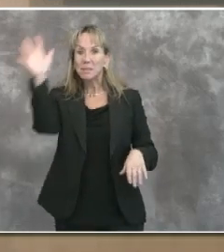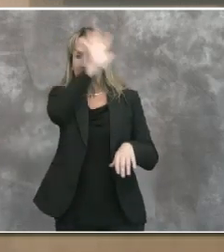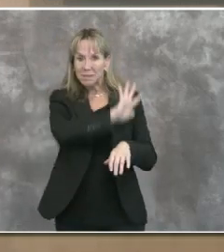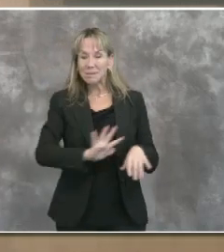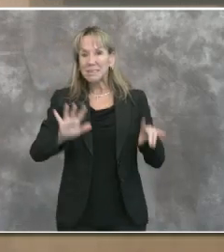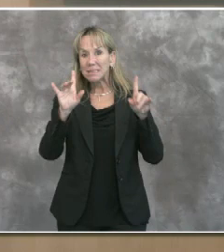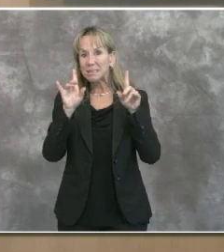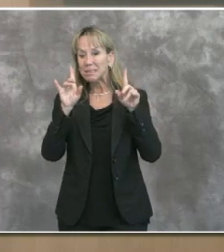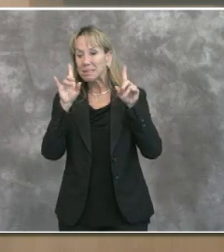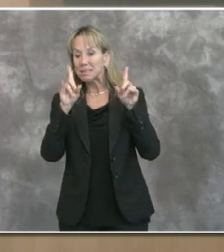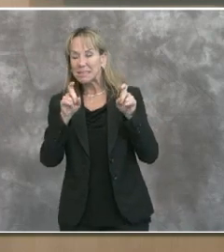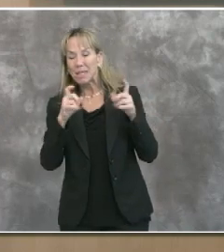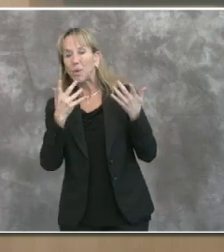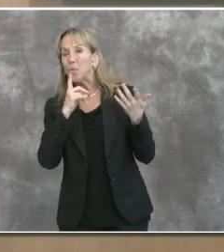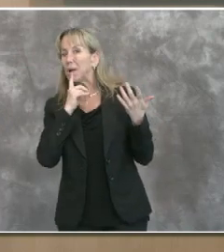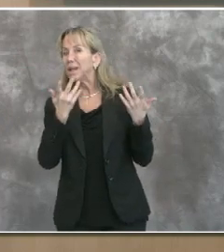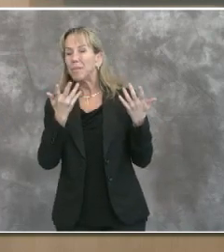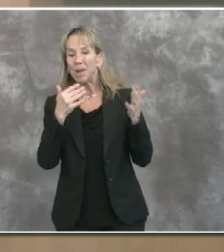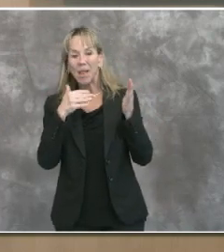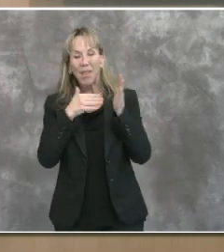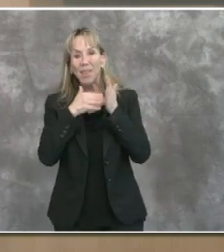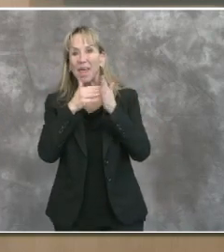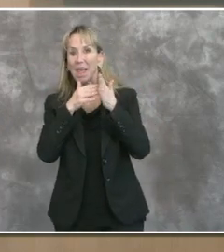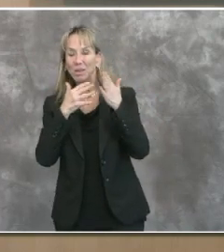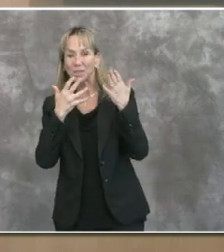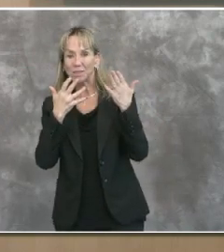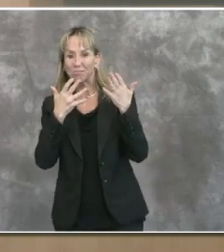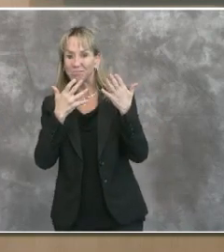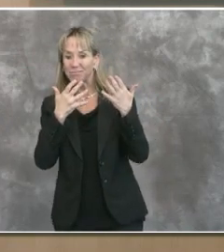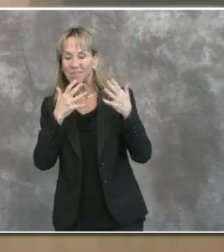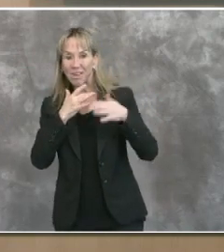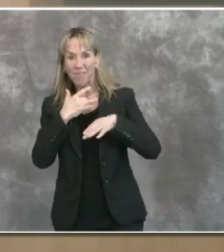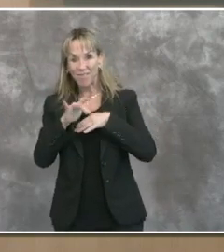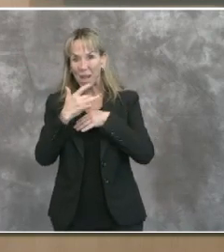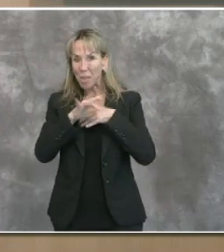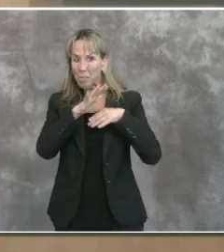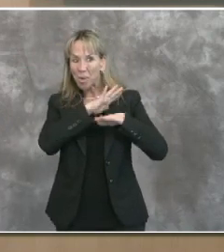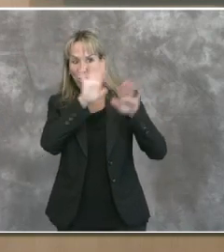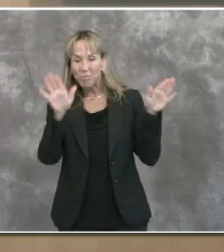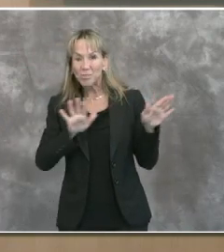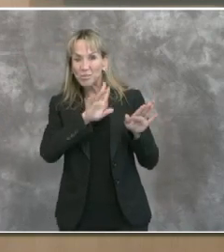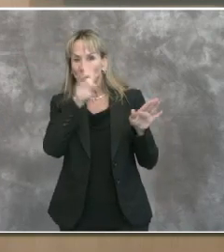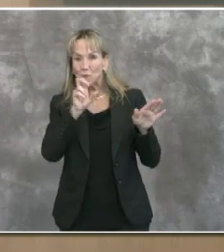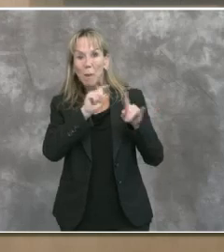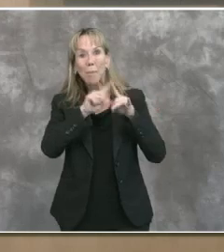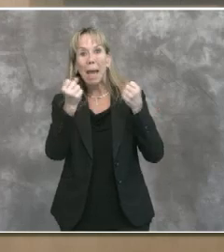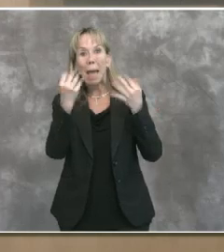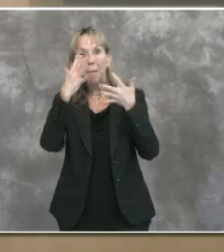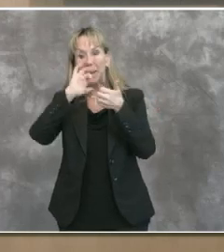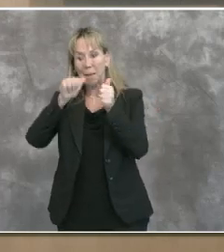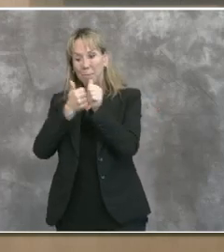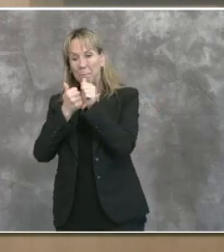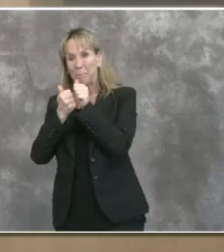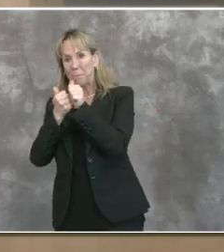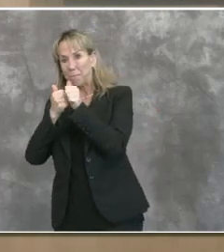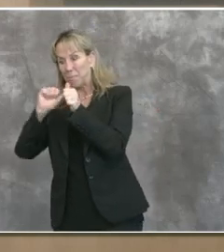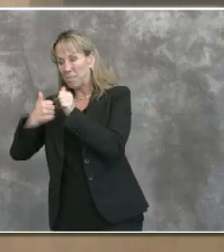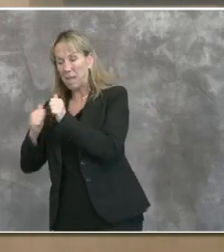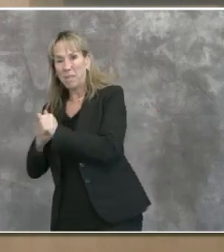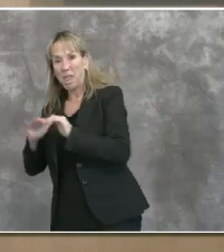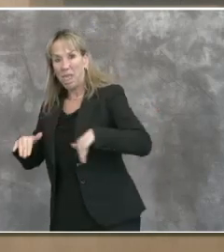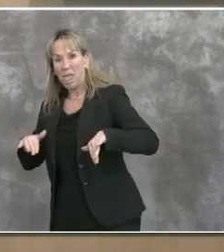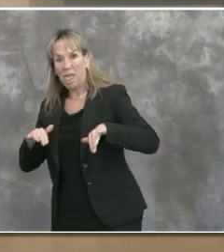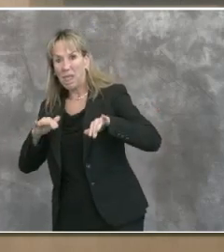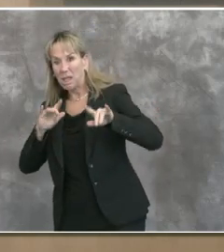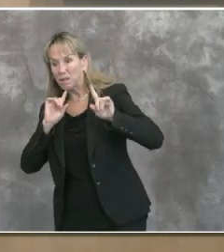at the most from the thousands that are available in the national capacity, we really don't know what the backlog is. And unfortunately,